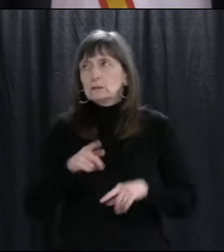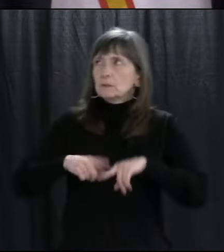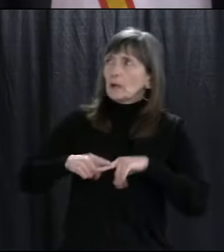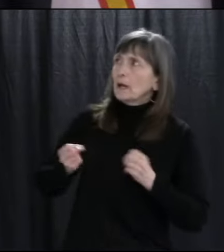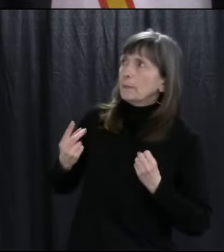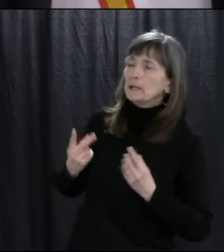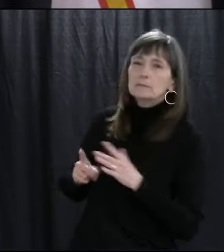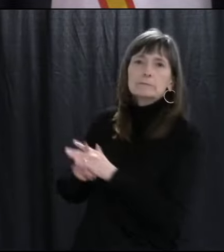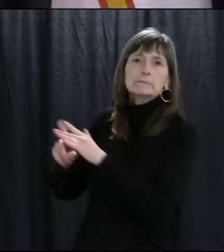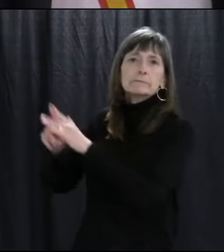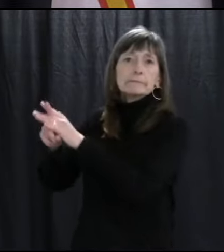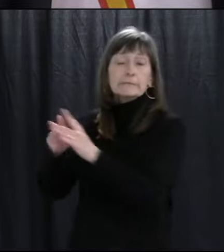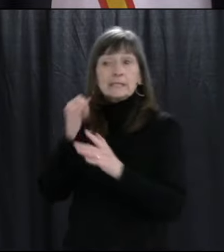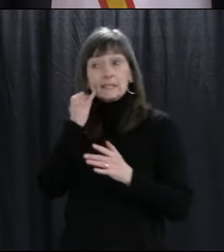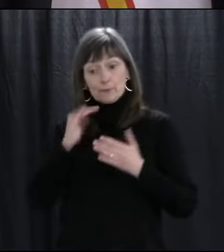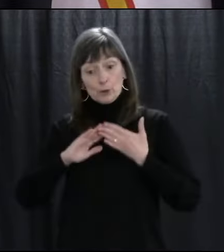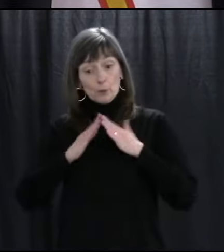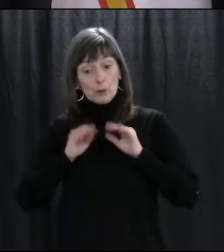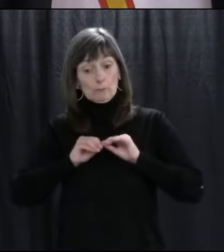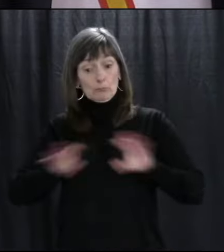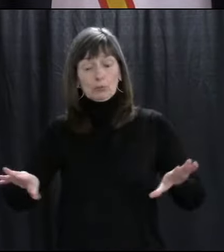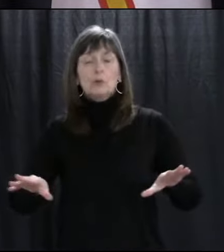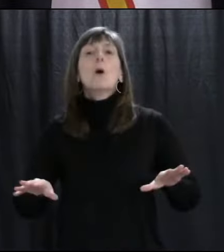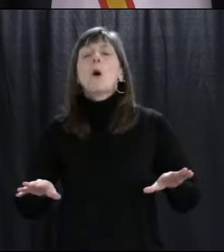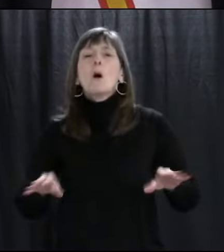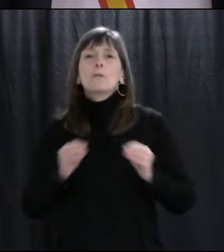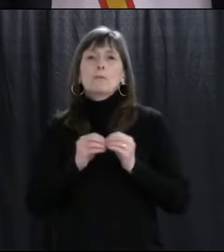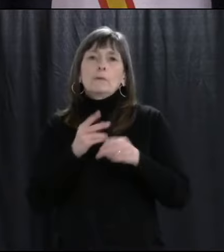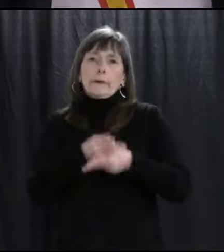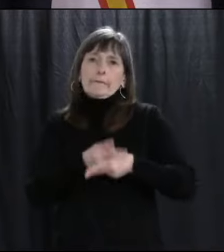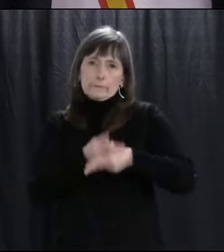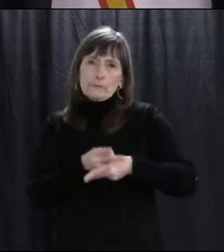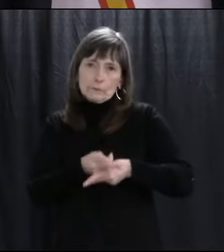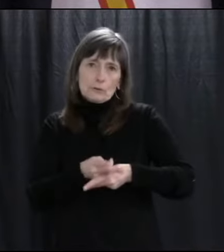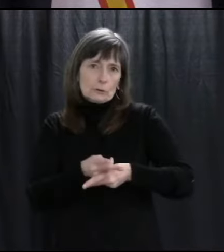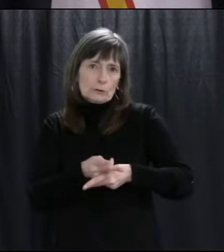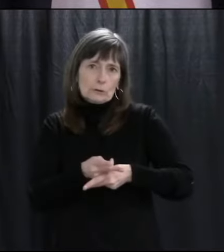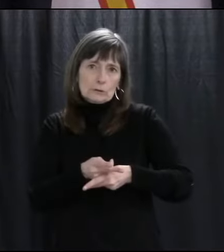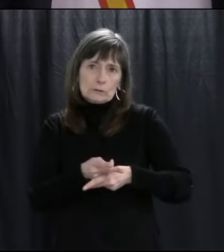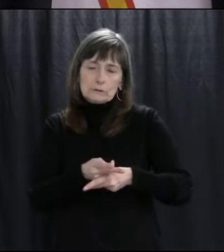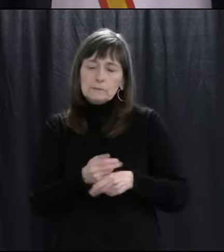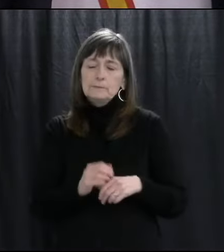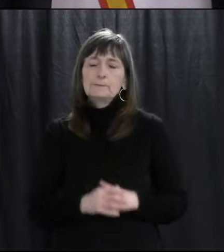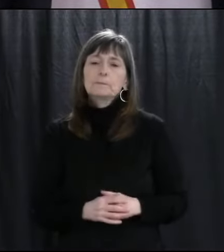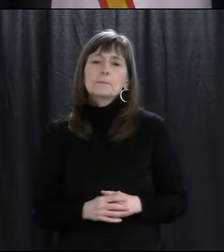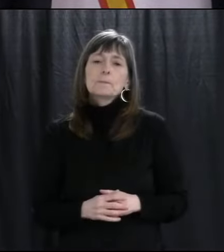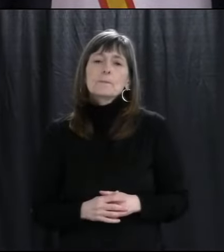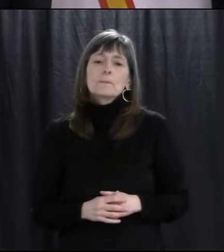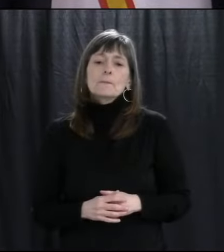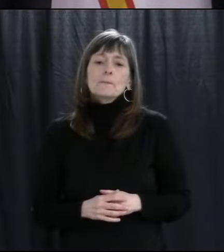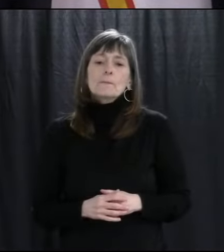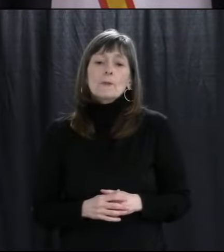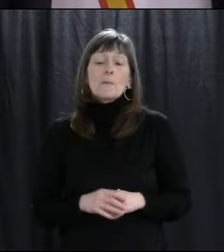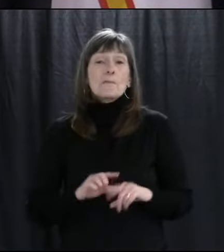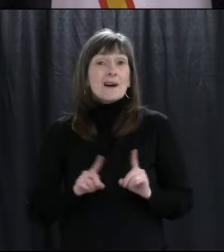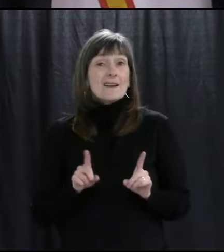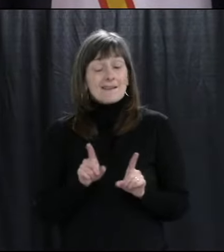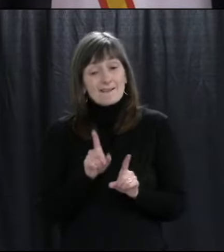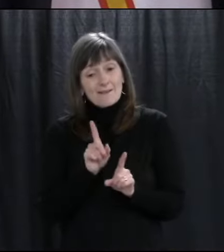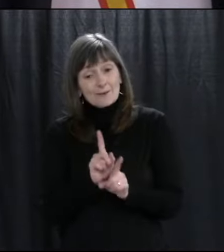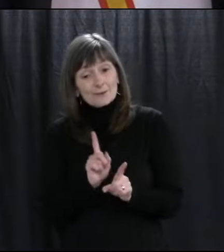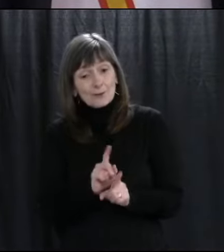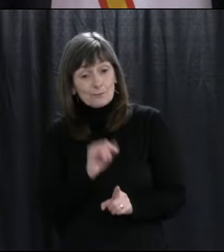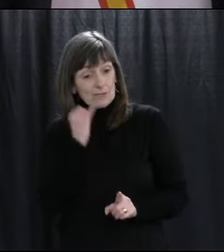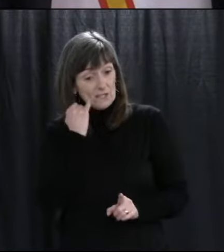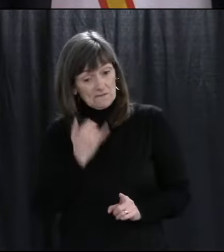we start to see community spread, then obviously we're going to be much more careful about any kind of situation where that may happen. In those situations, though, if people